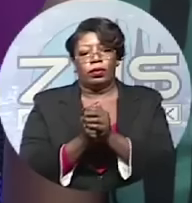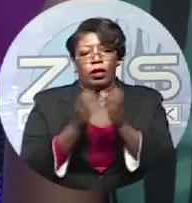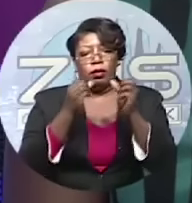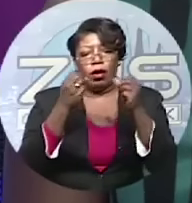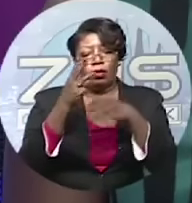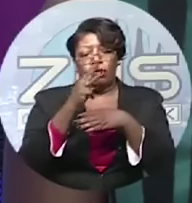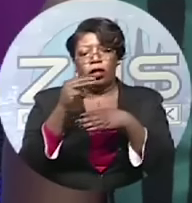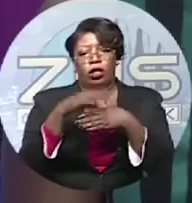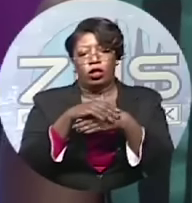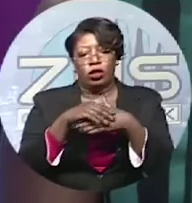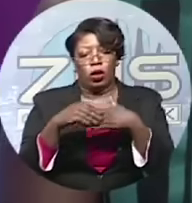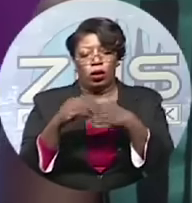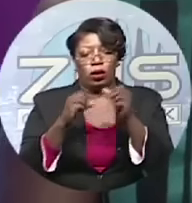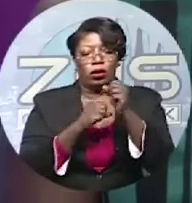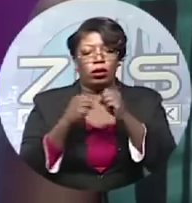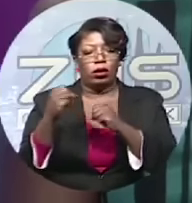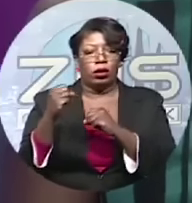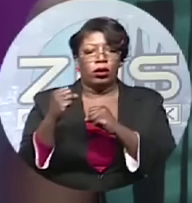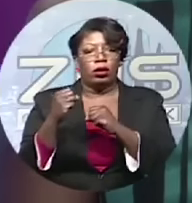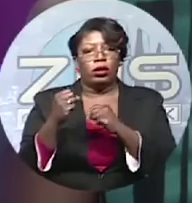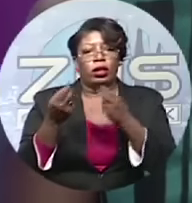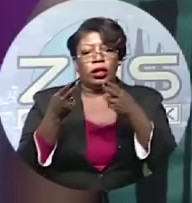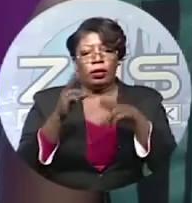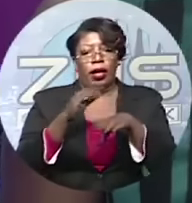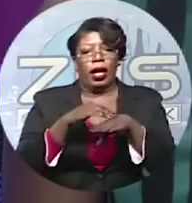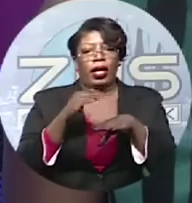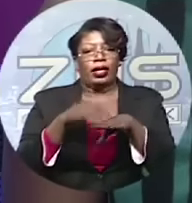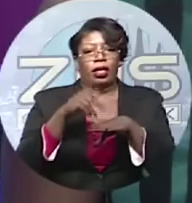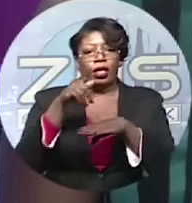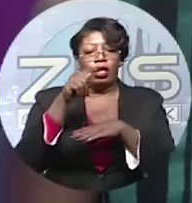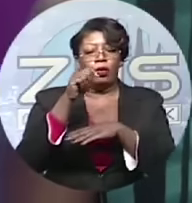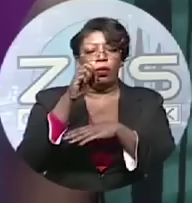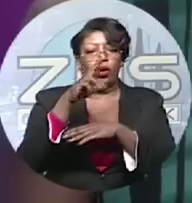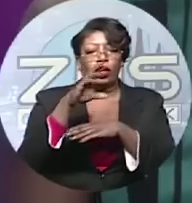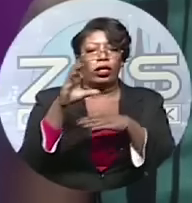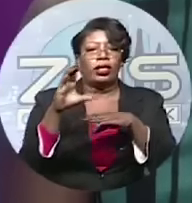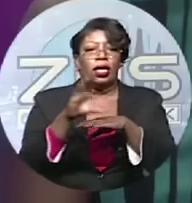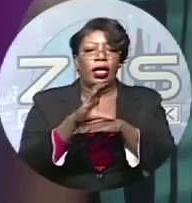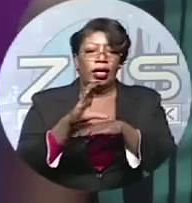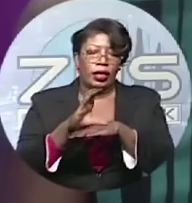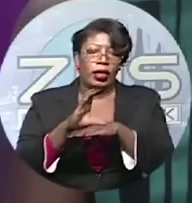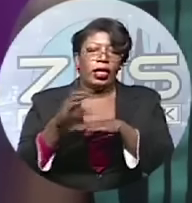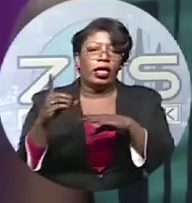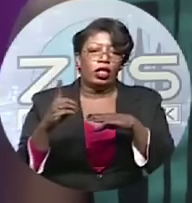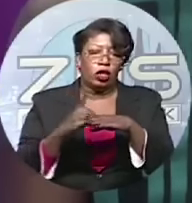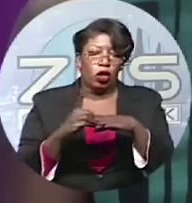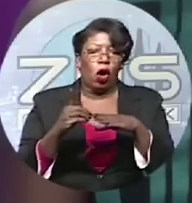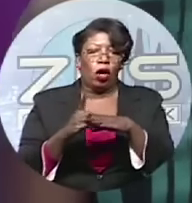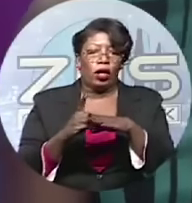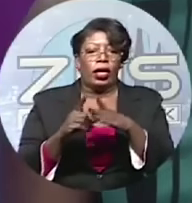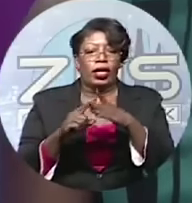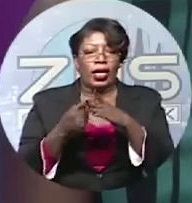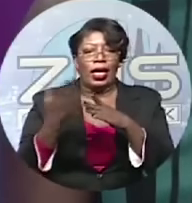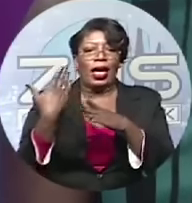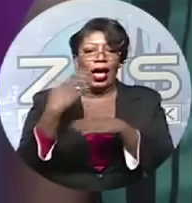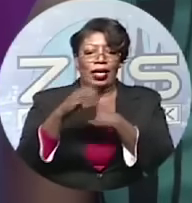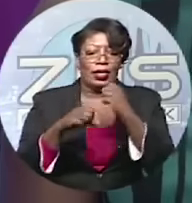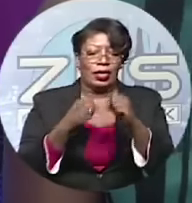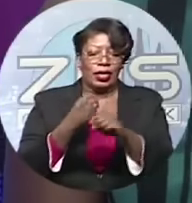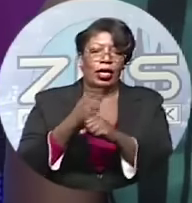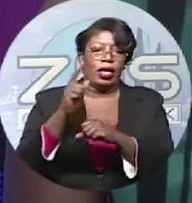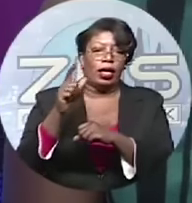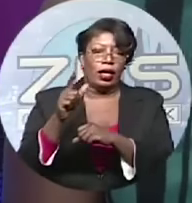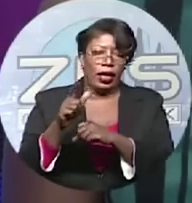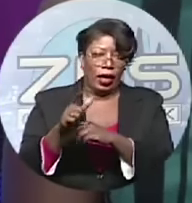A multi-million dollar restructuring exercise is underway at the Portus Quay dock. The $3.2 million initiative began late last year, and